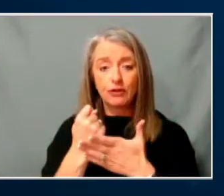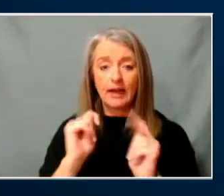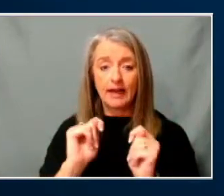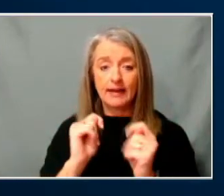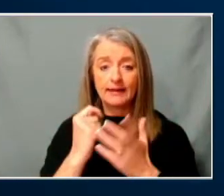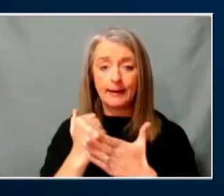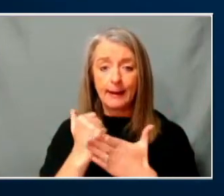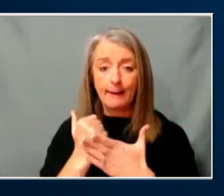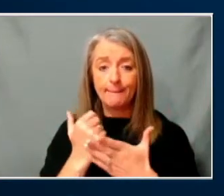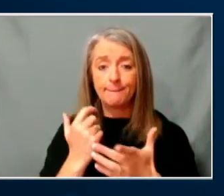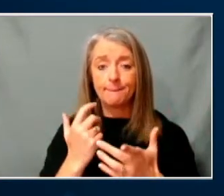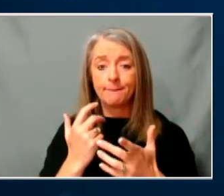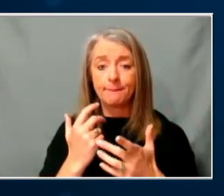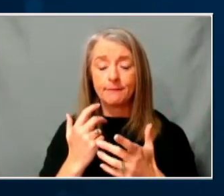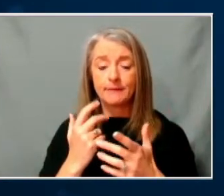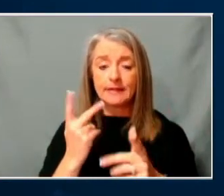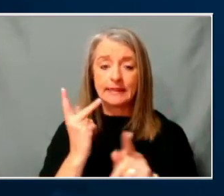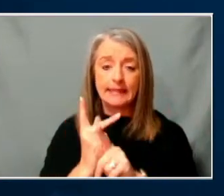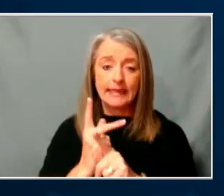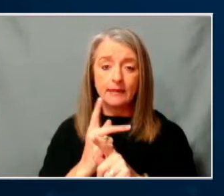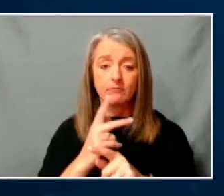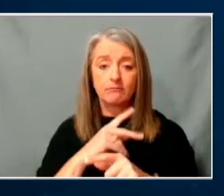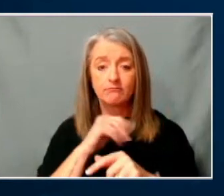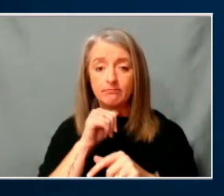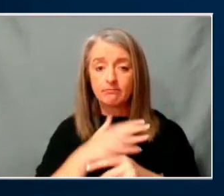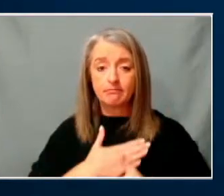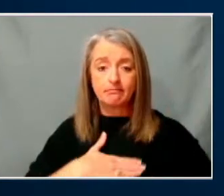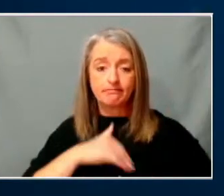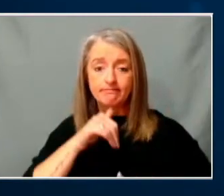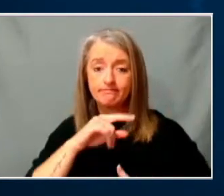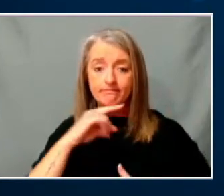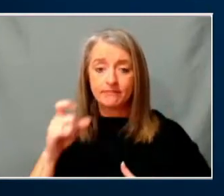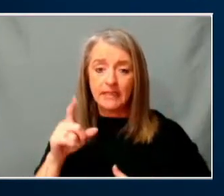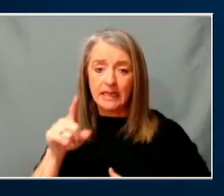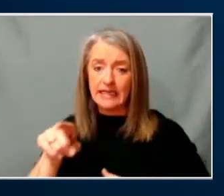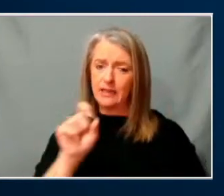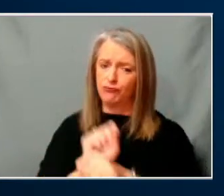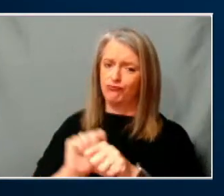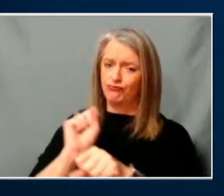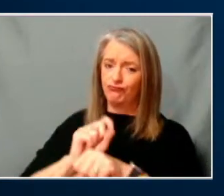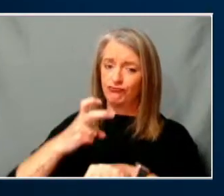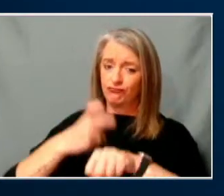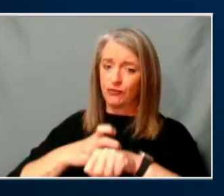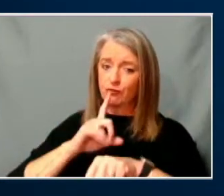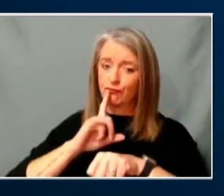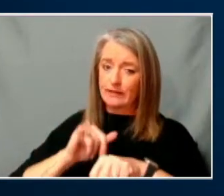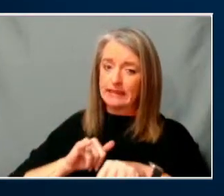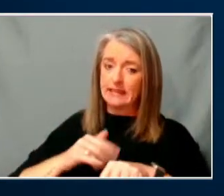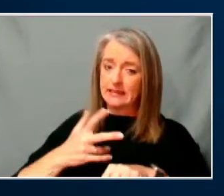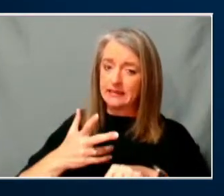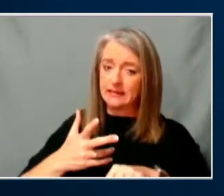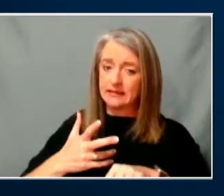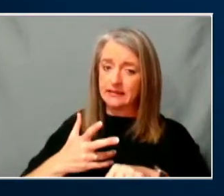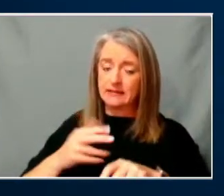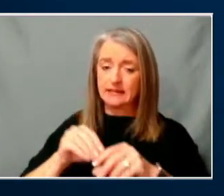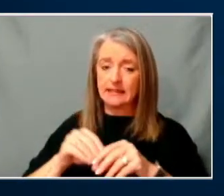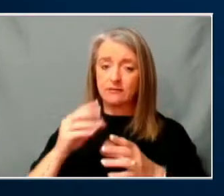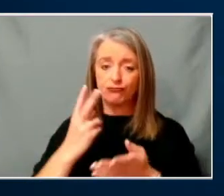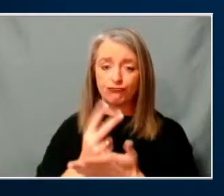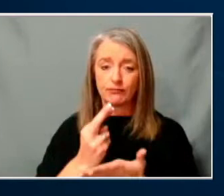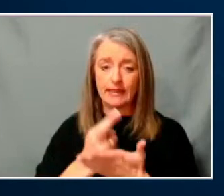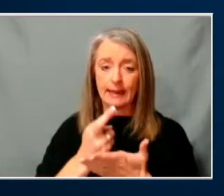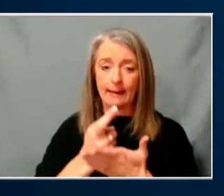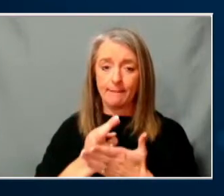make sure that he stays hydrated, and he works really hard. He's been working really hard in his